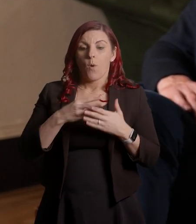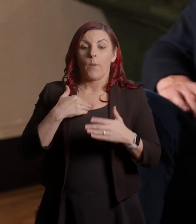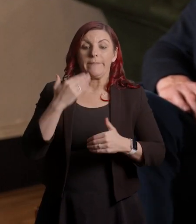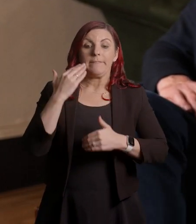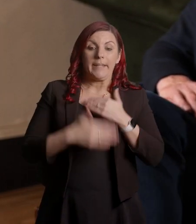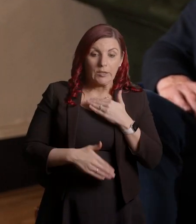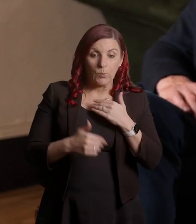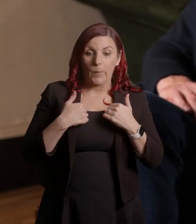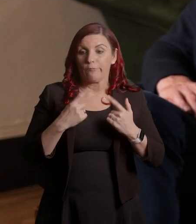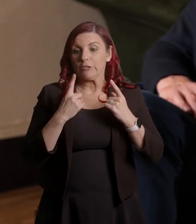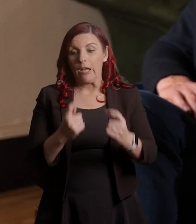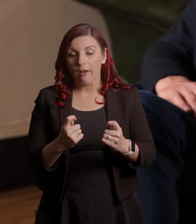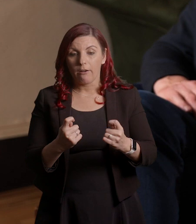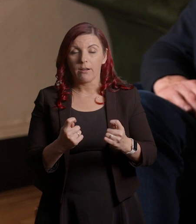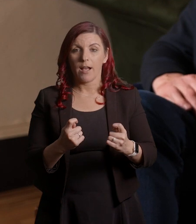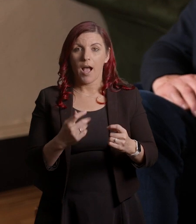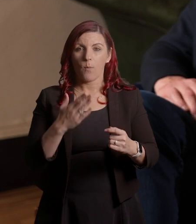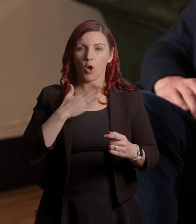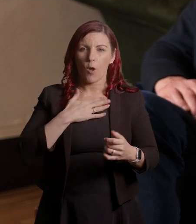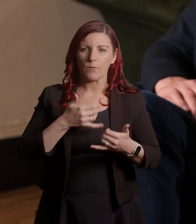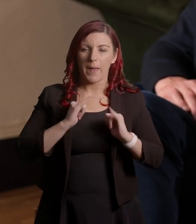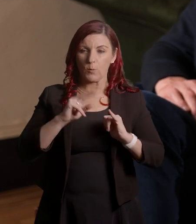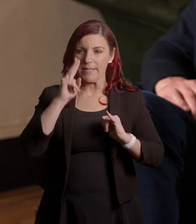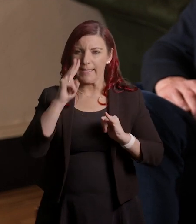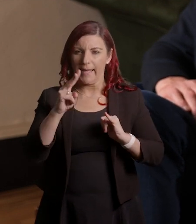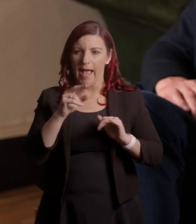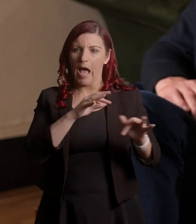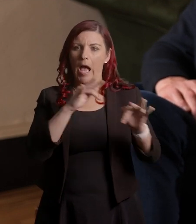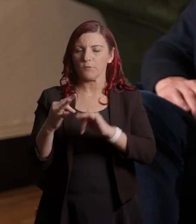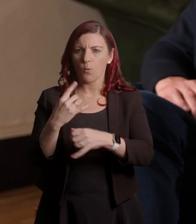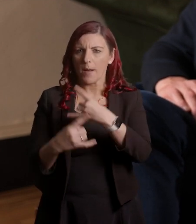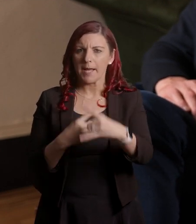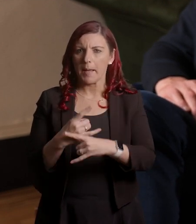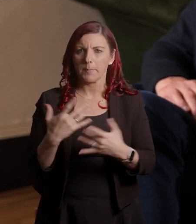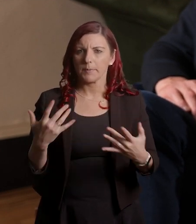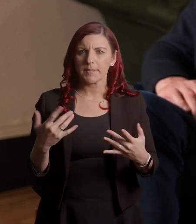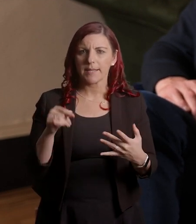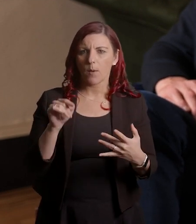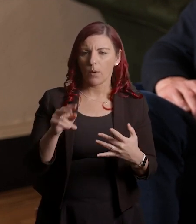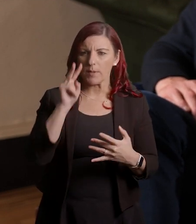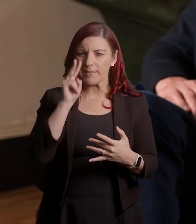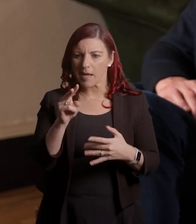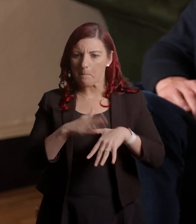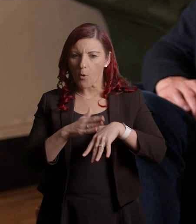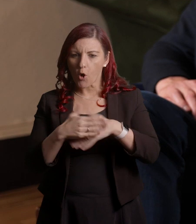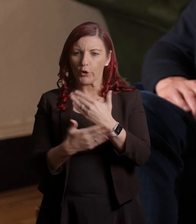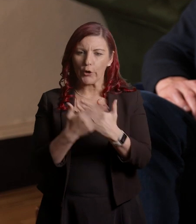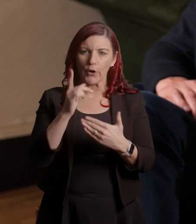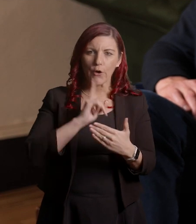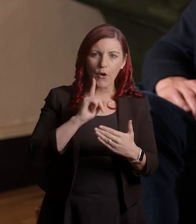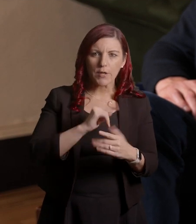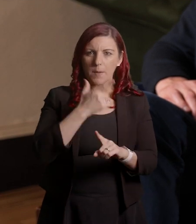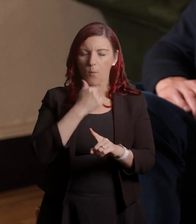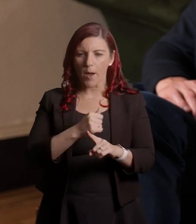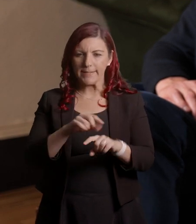time is done and we step away, what I'd love to see has come out of all of this is that we see young girls and